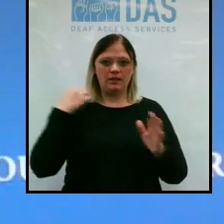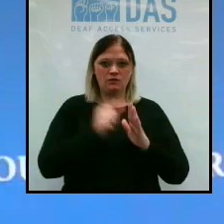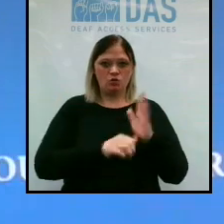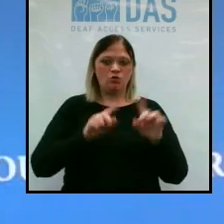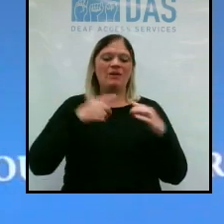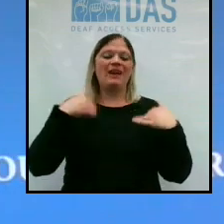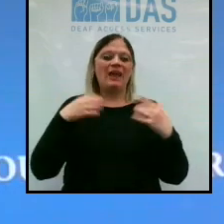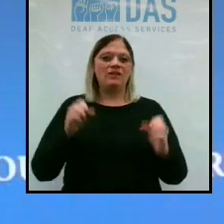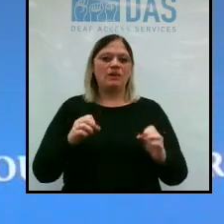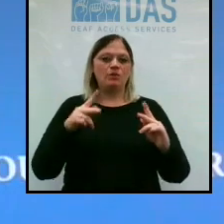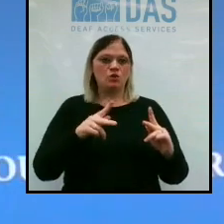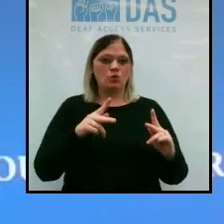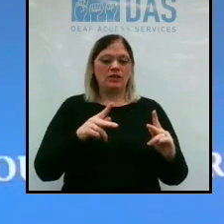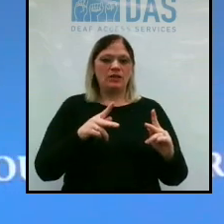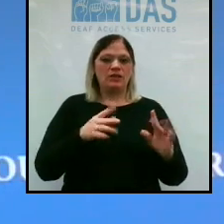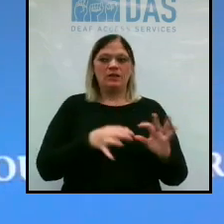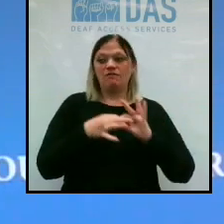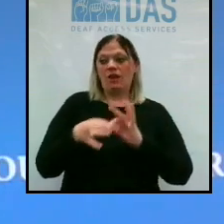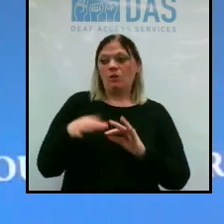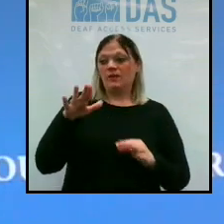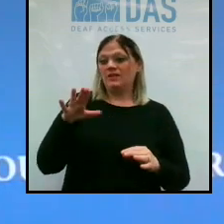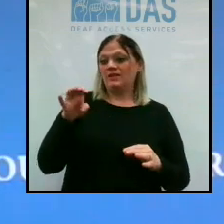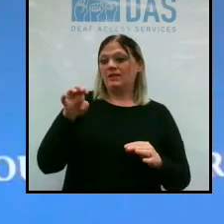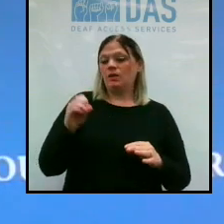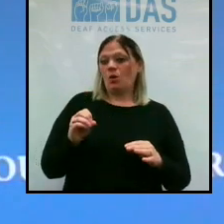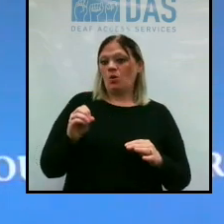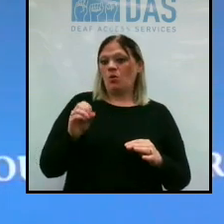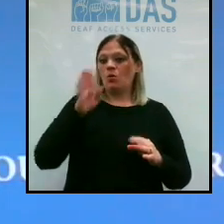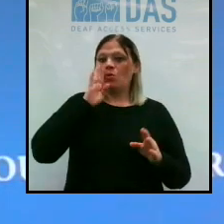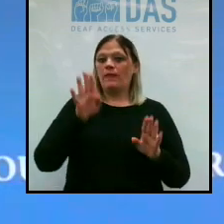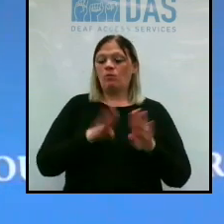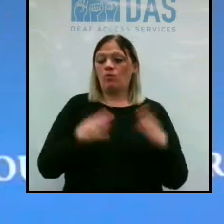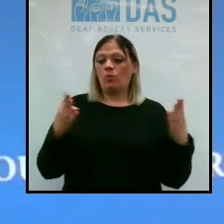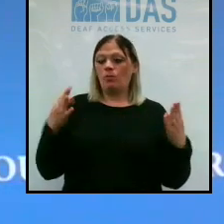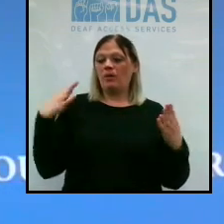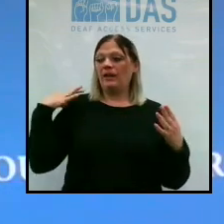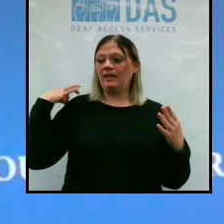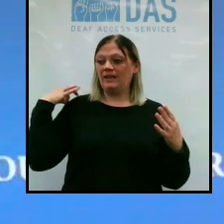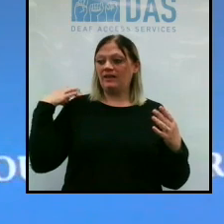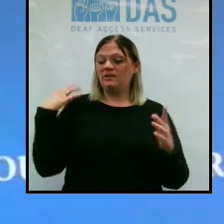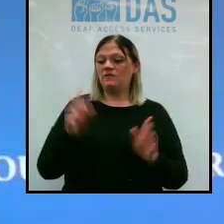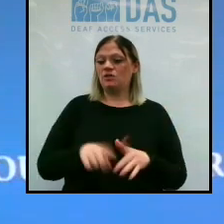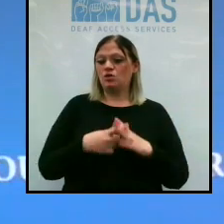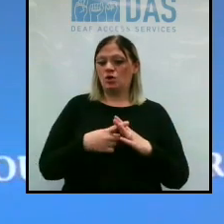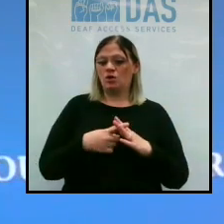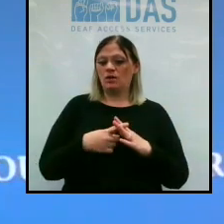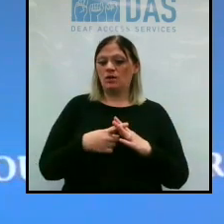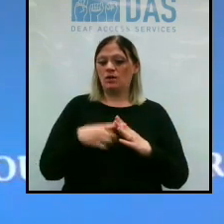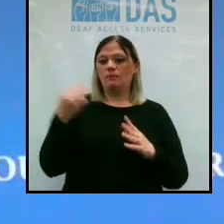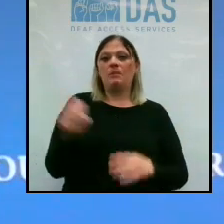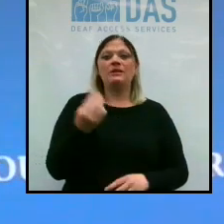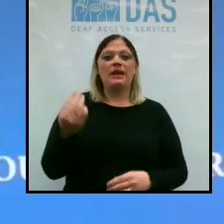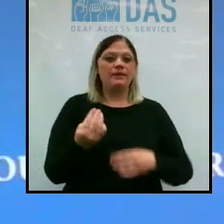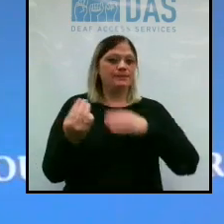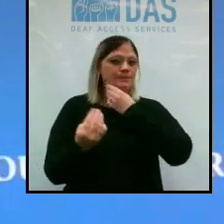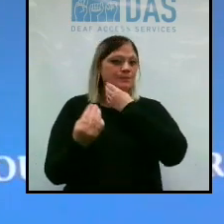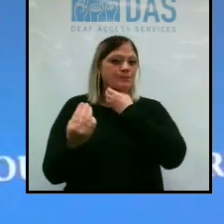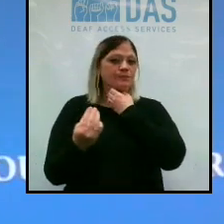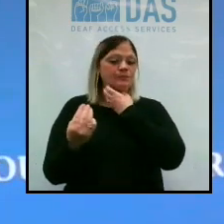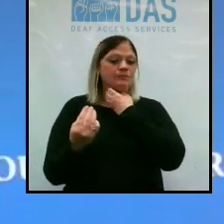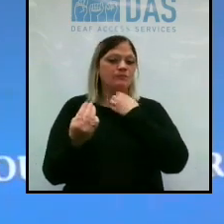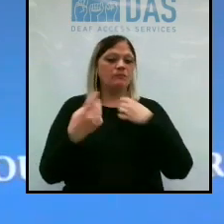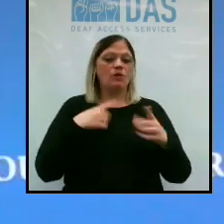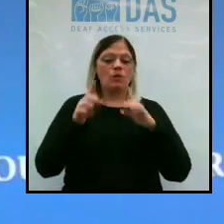that. According to Mark Sullivan, they believe they will open electives starting in the surgeries on Monday.